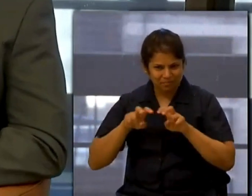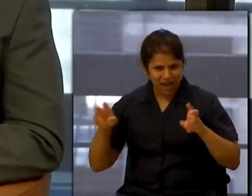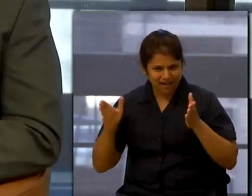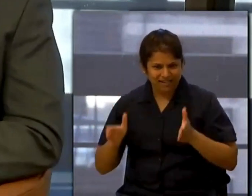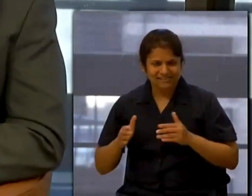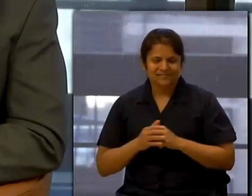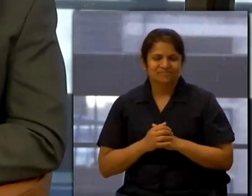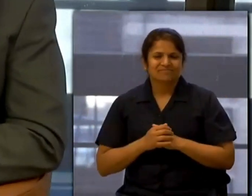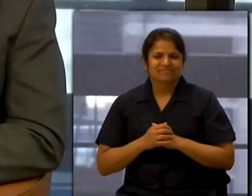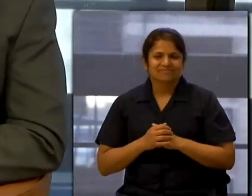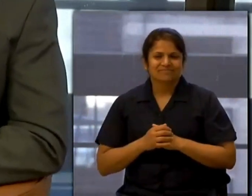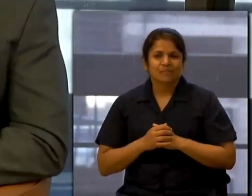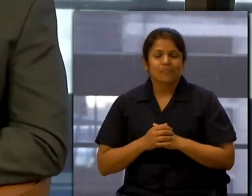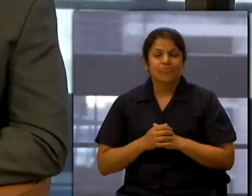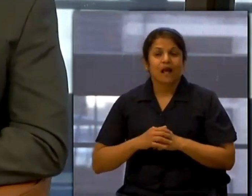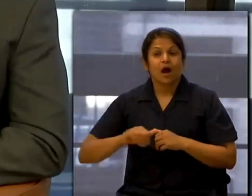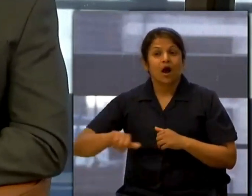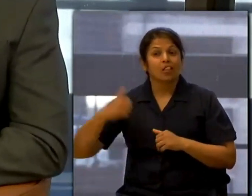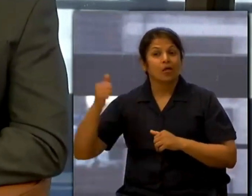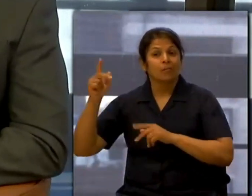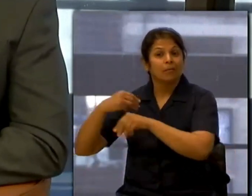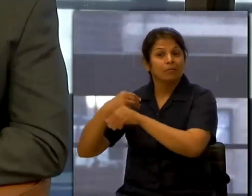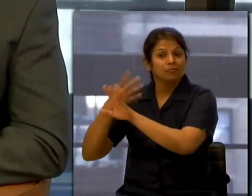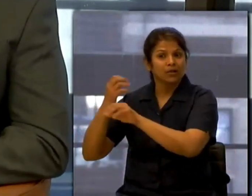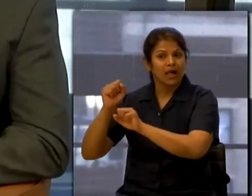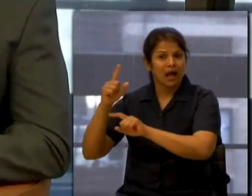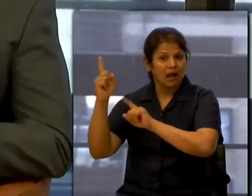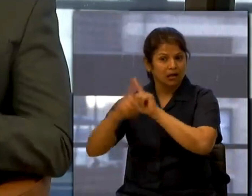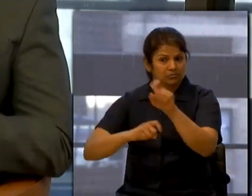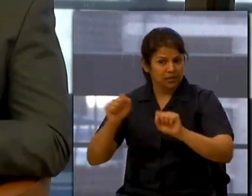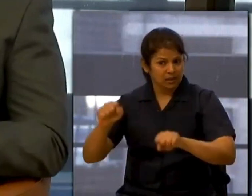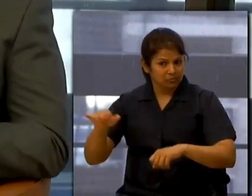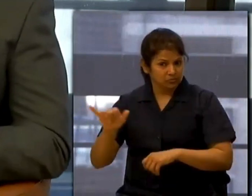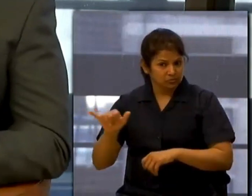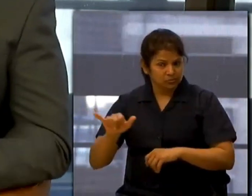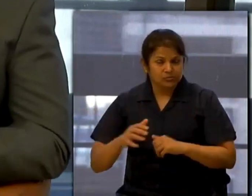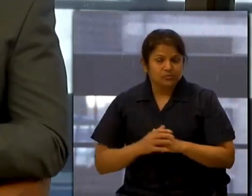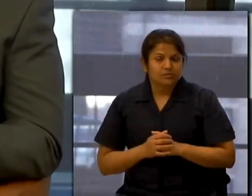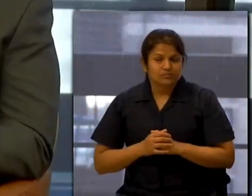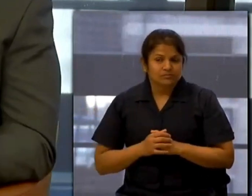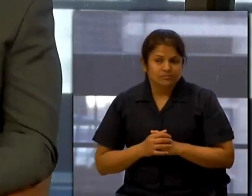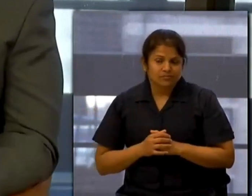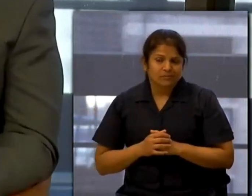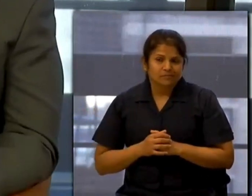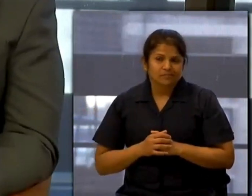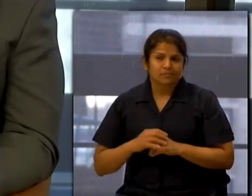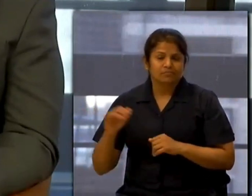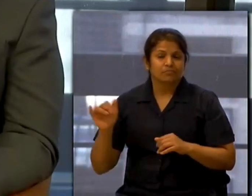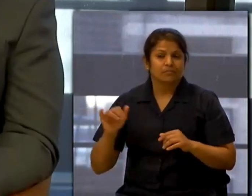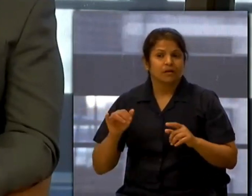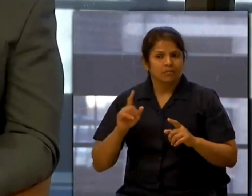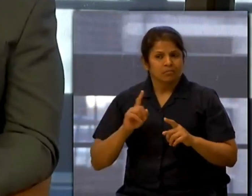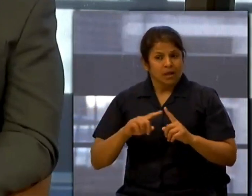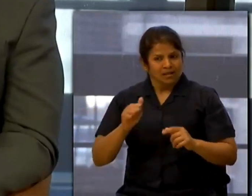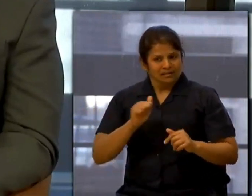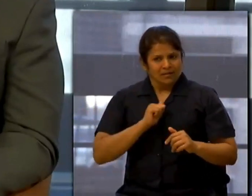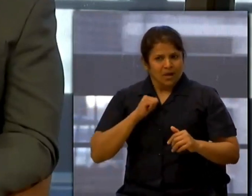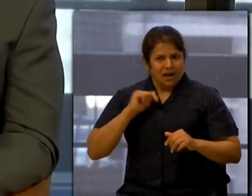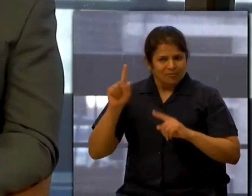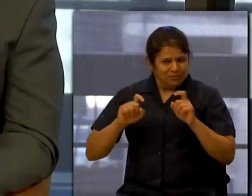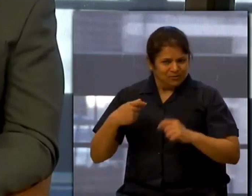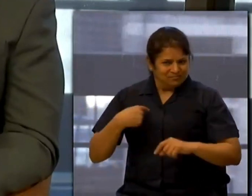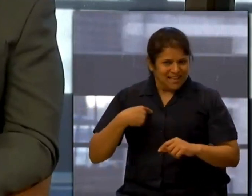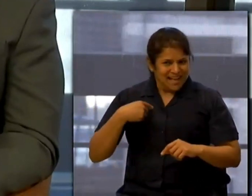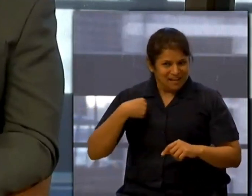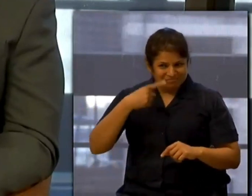are live stream as well. And so, and I have additional questions that I can absolutely ask the